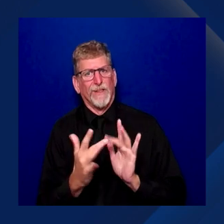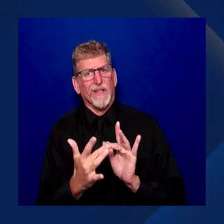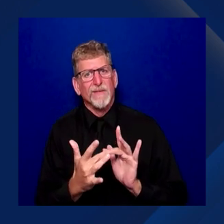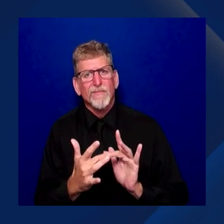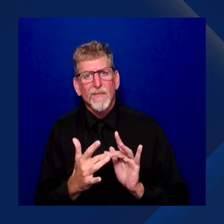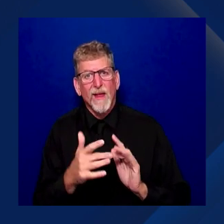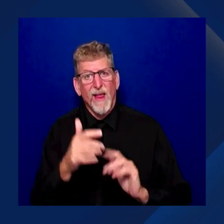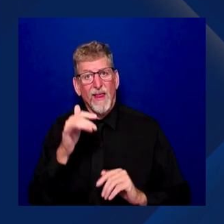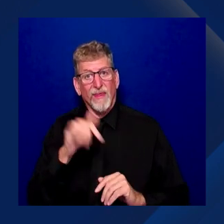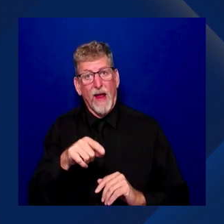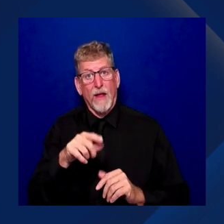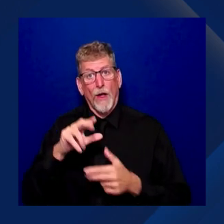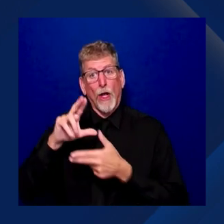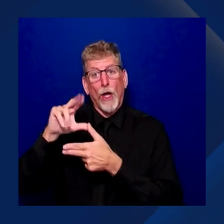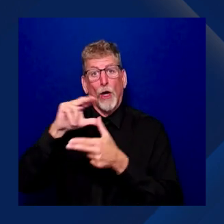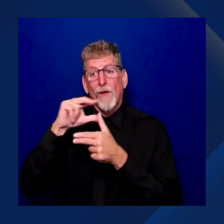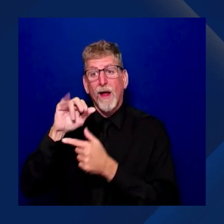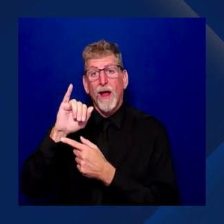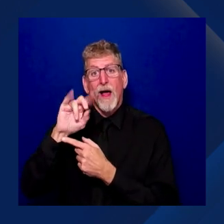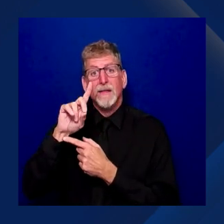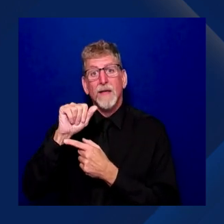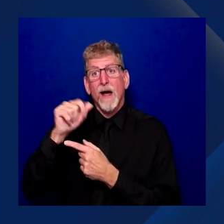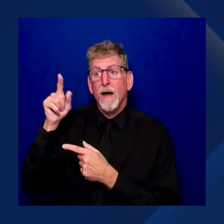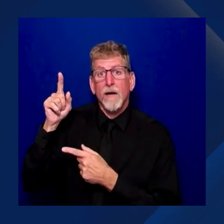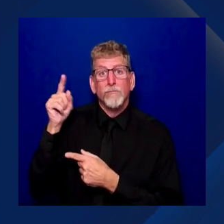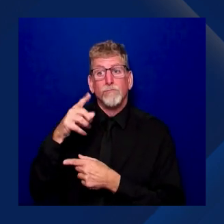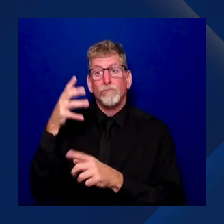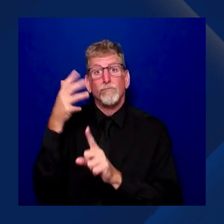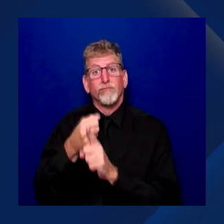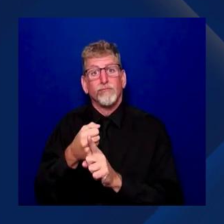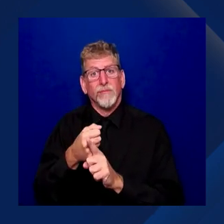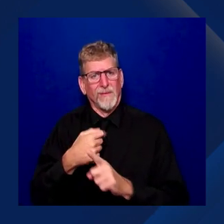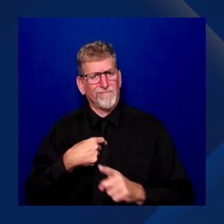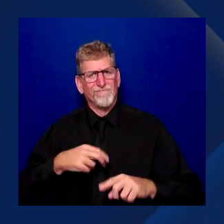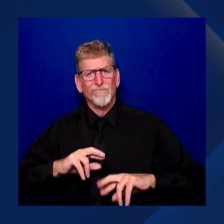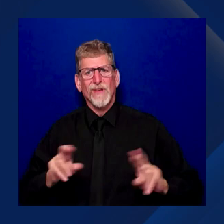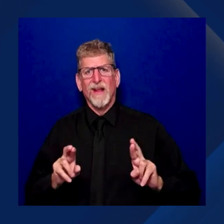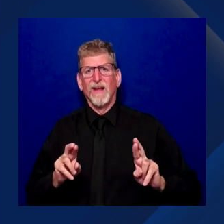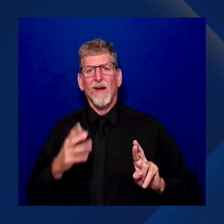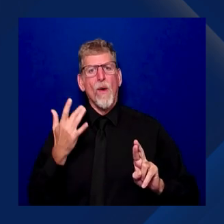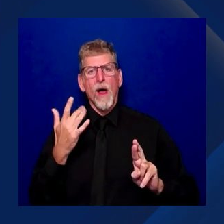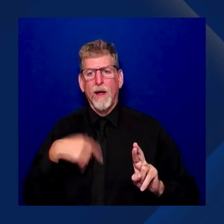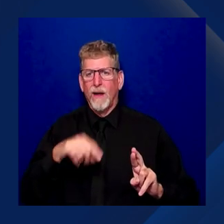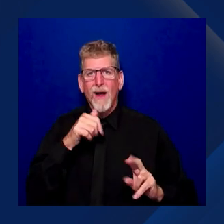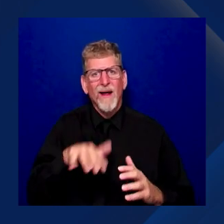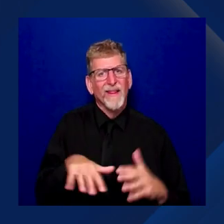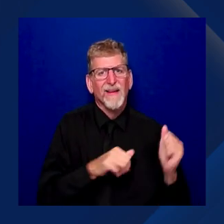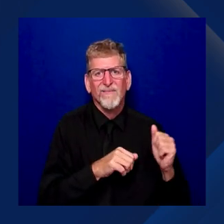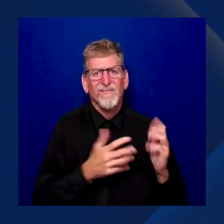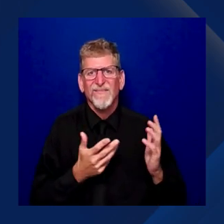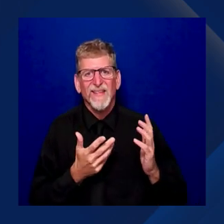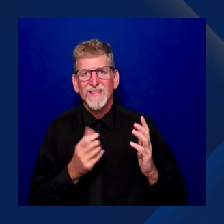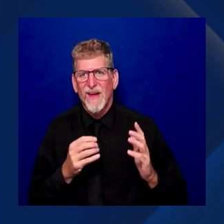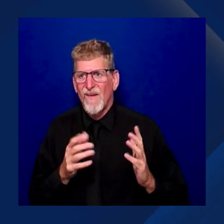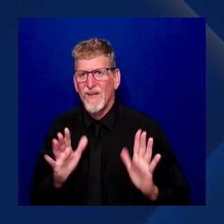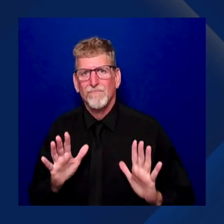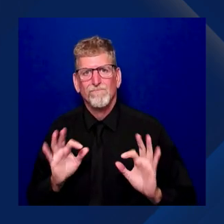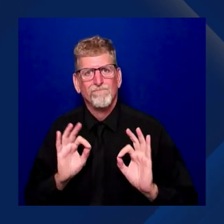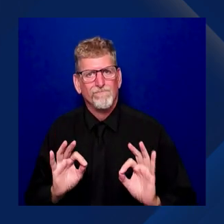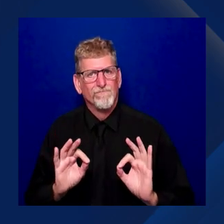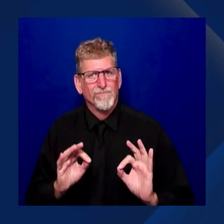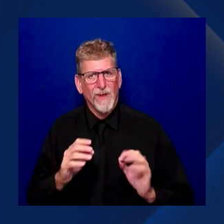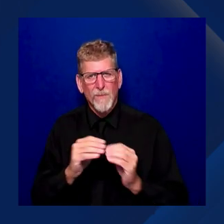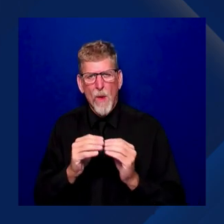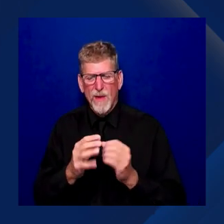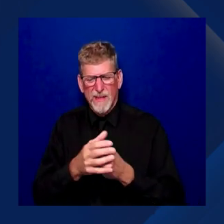these devices. But as we look to expand telehealth, even though we know those benefits, we have to be ready to address